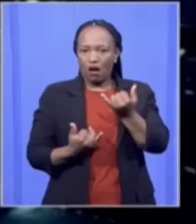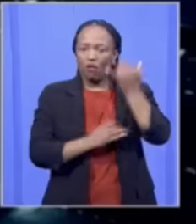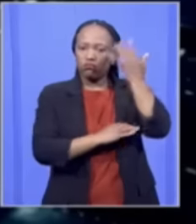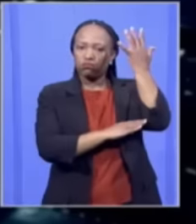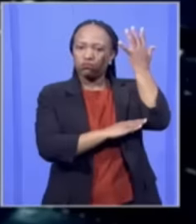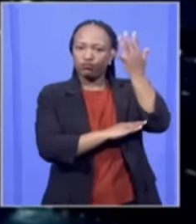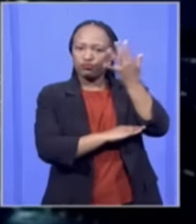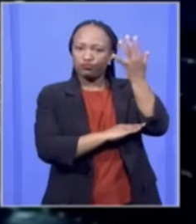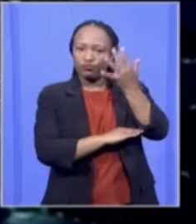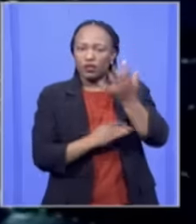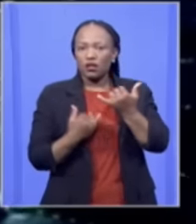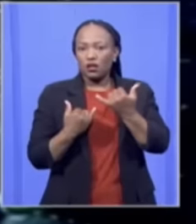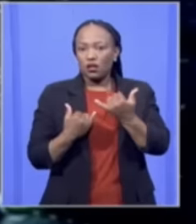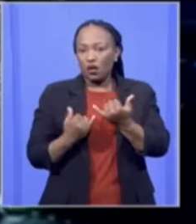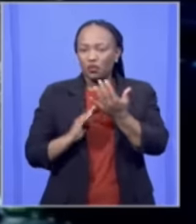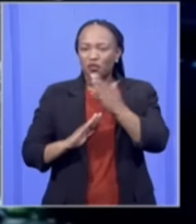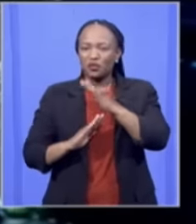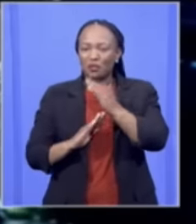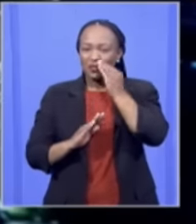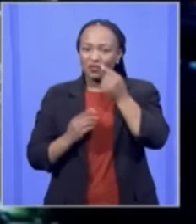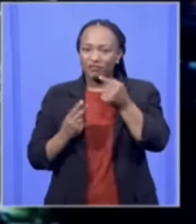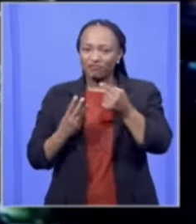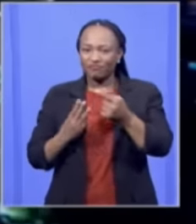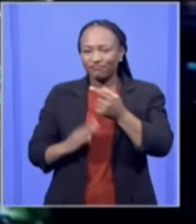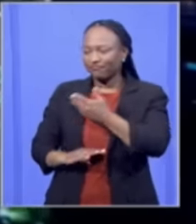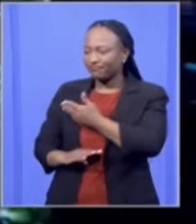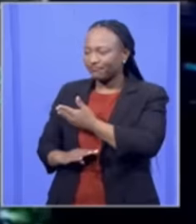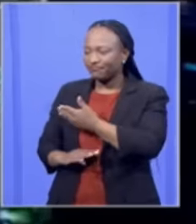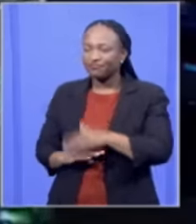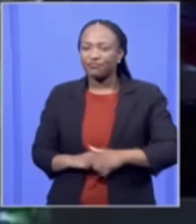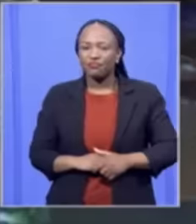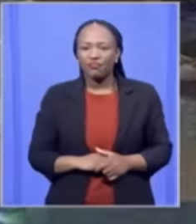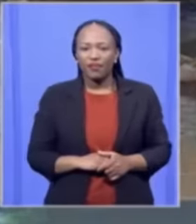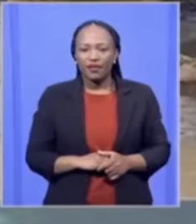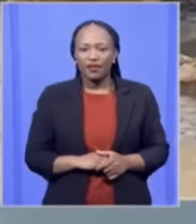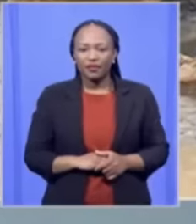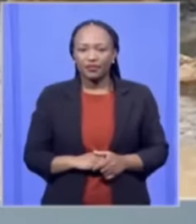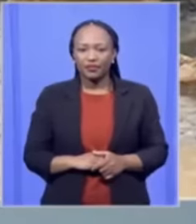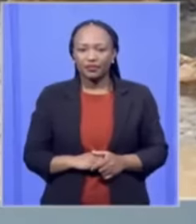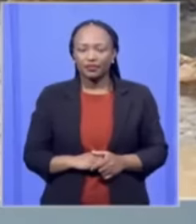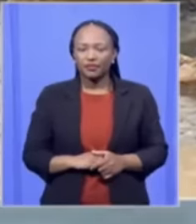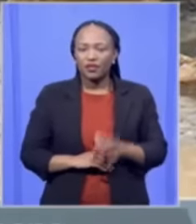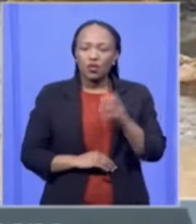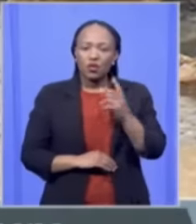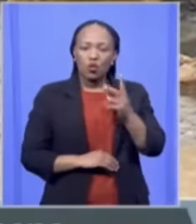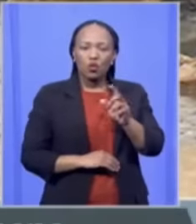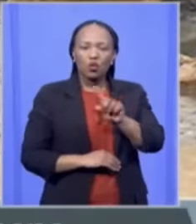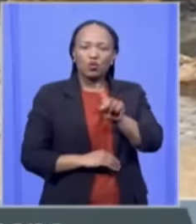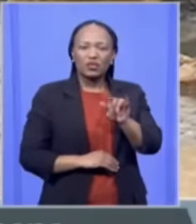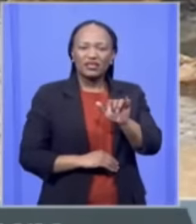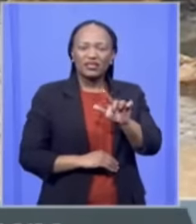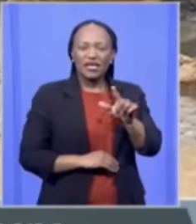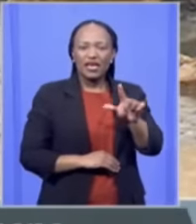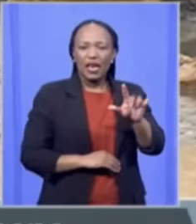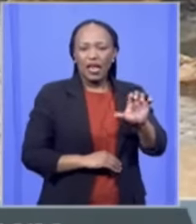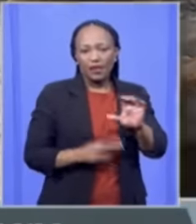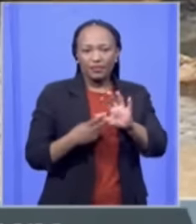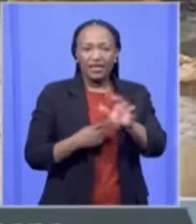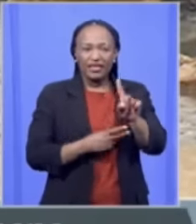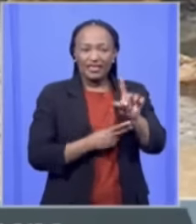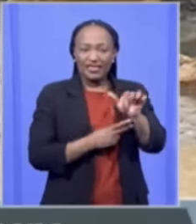Setswana. A re iketle mmogo ka tshedimosetso. We look at Zille vis-a-vis DA, it's